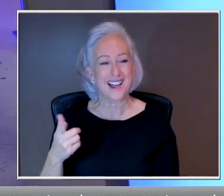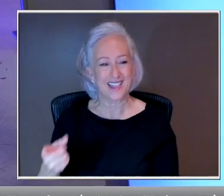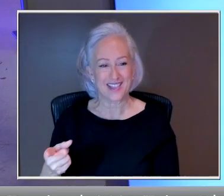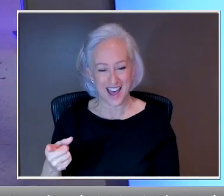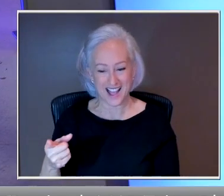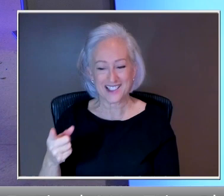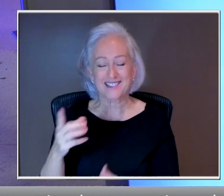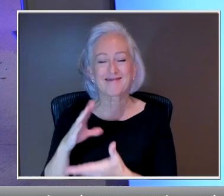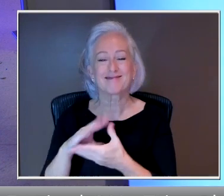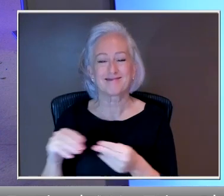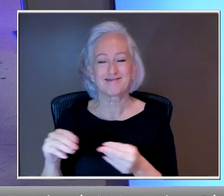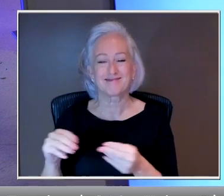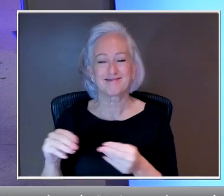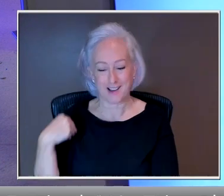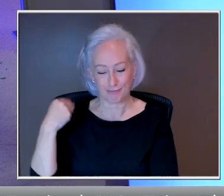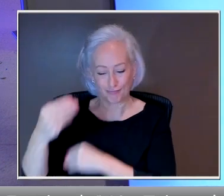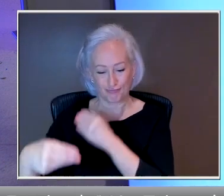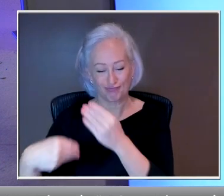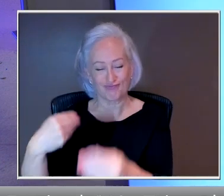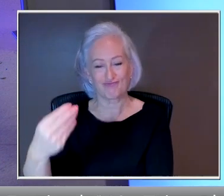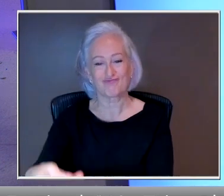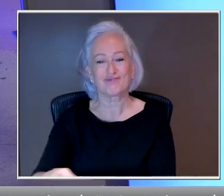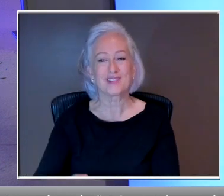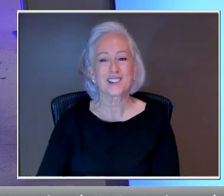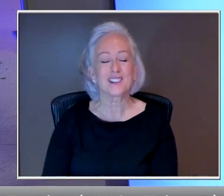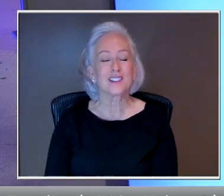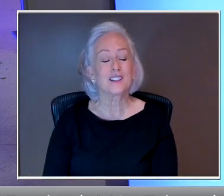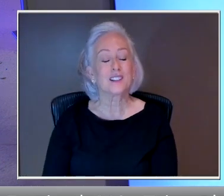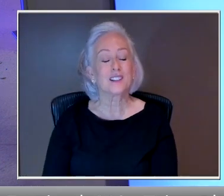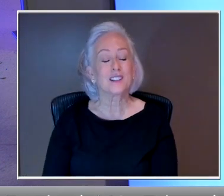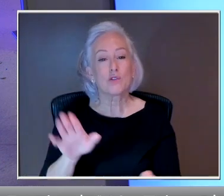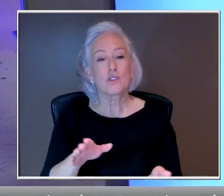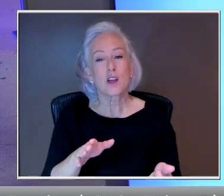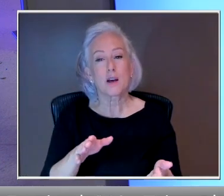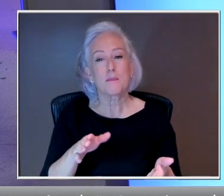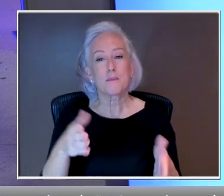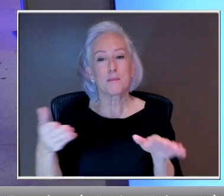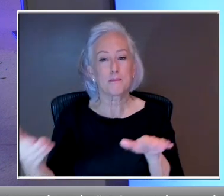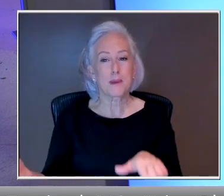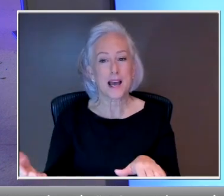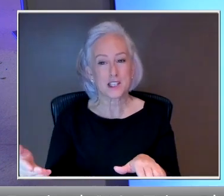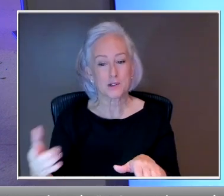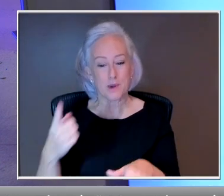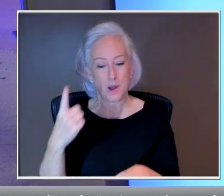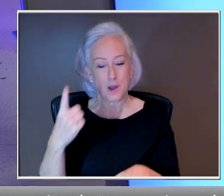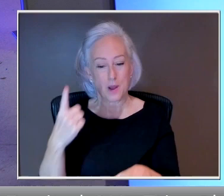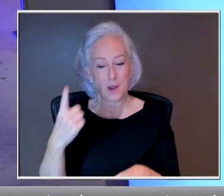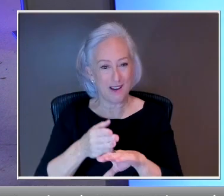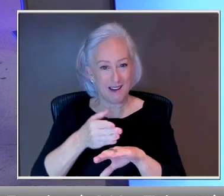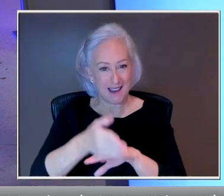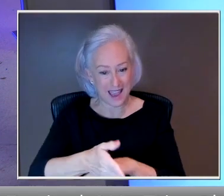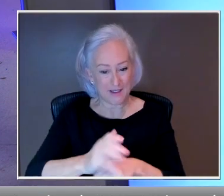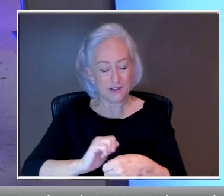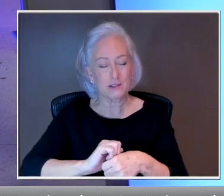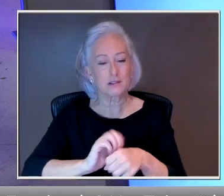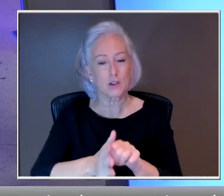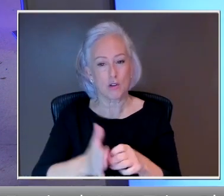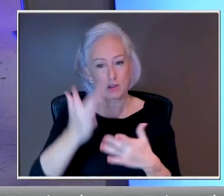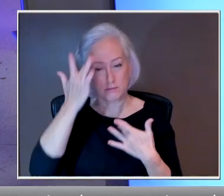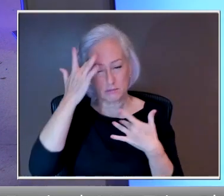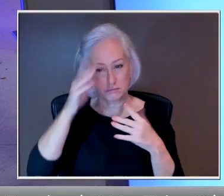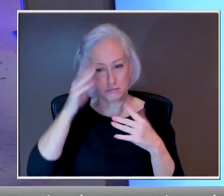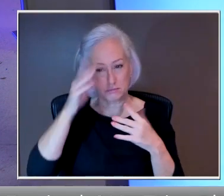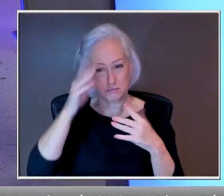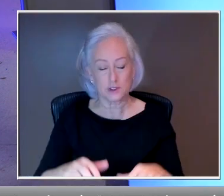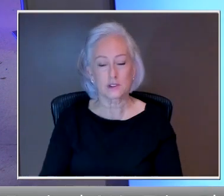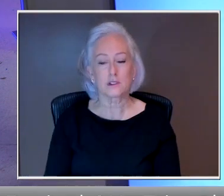yes. You lost both of them about 1 year after the pandemic began. They